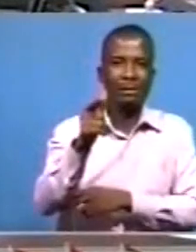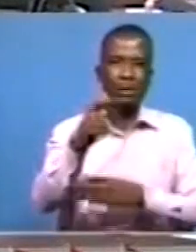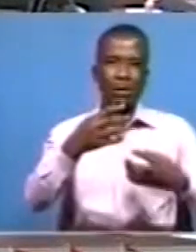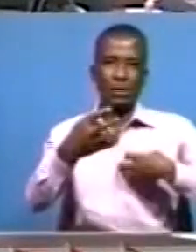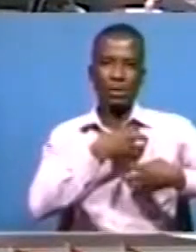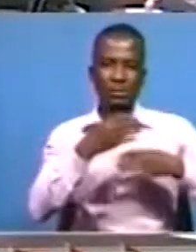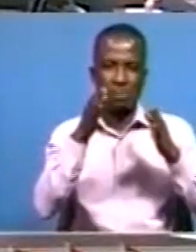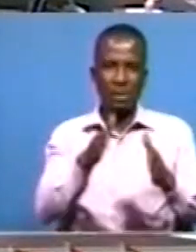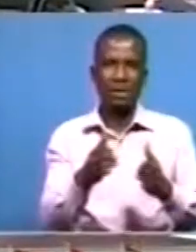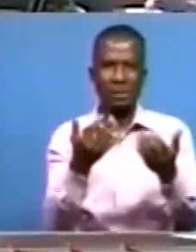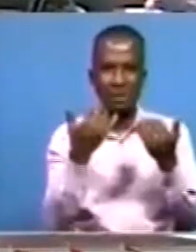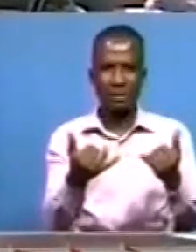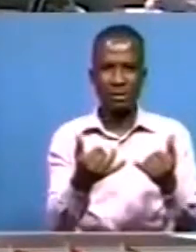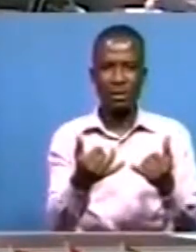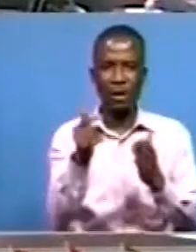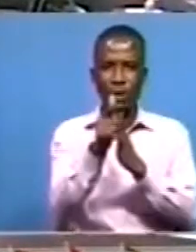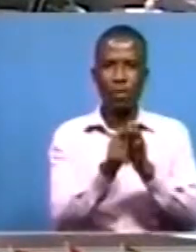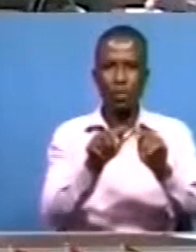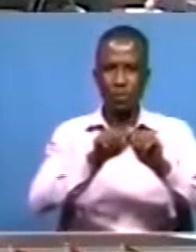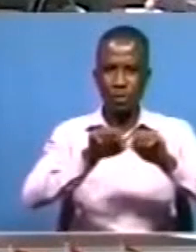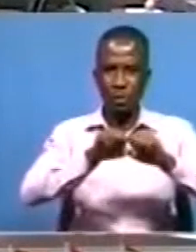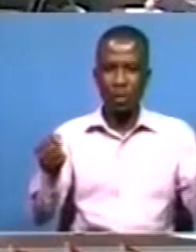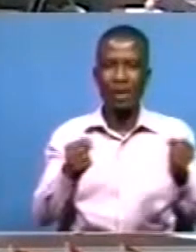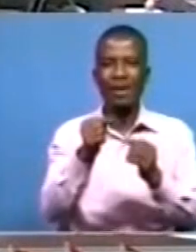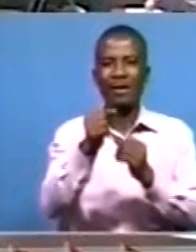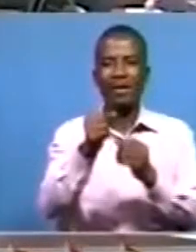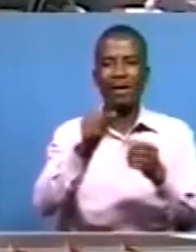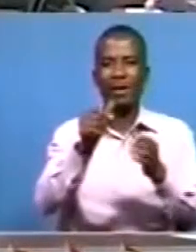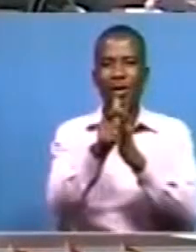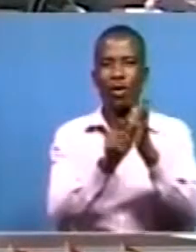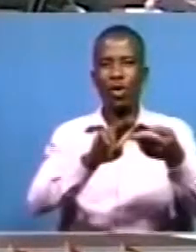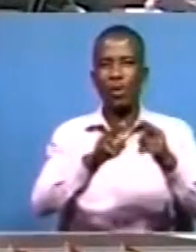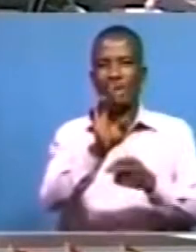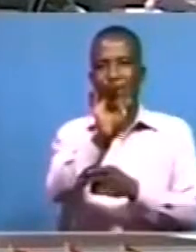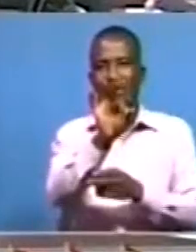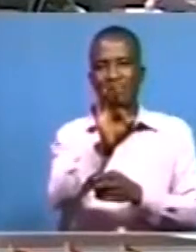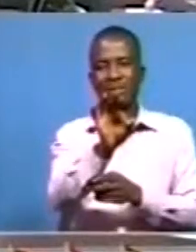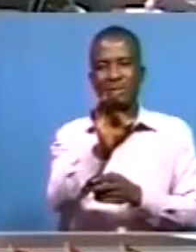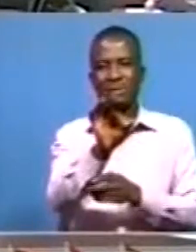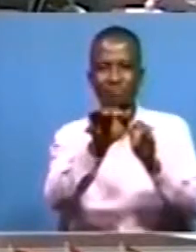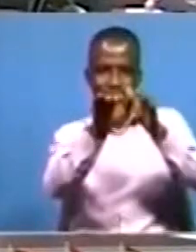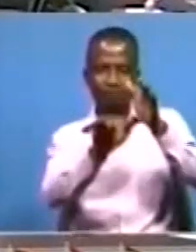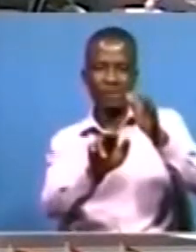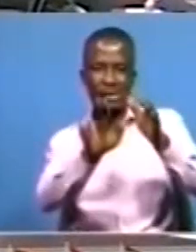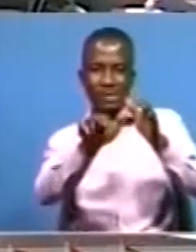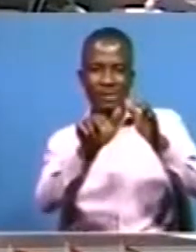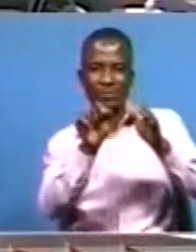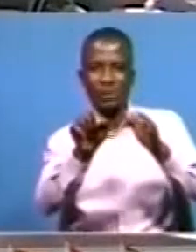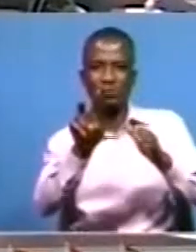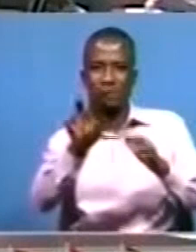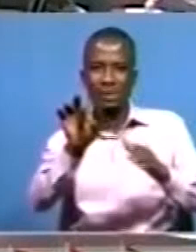for petitioner also contends that the ruling was in breach of Articles 19, Clause 13,